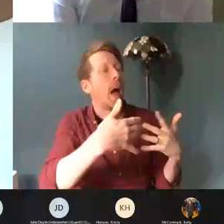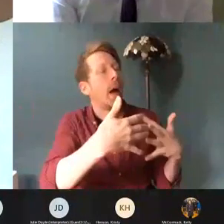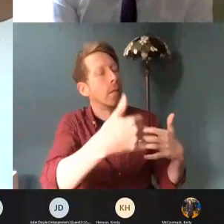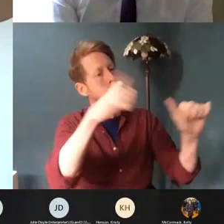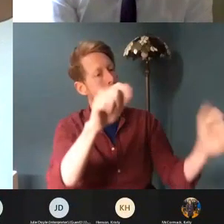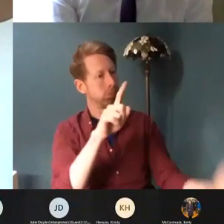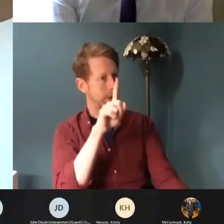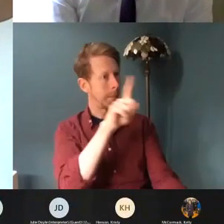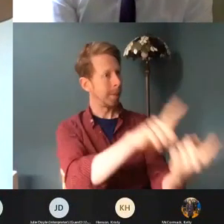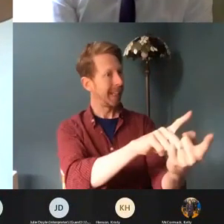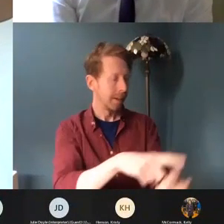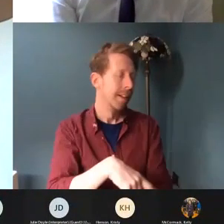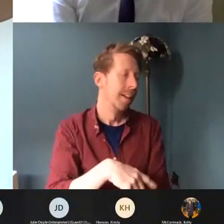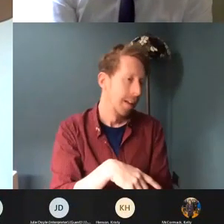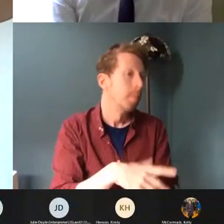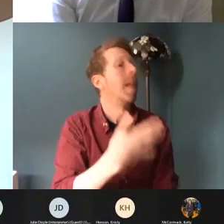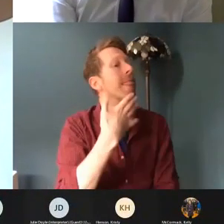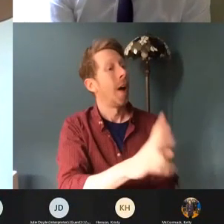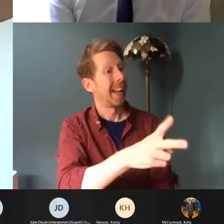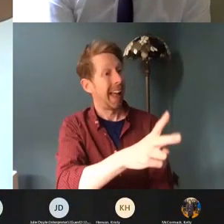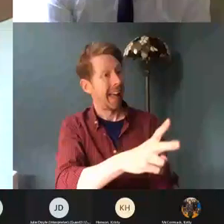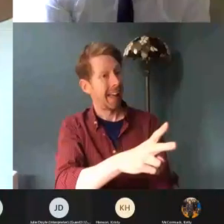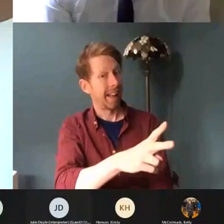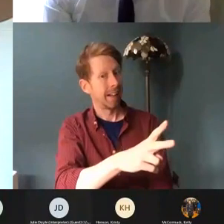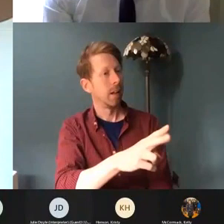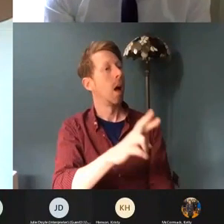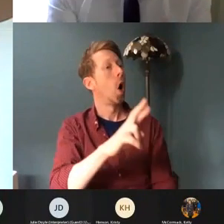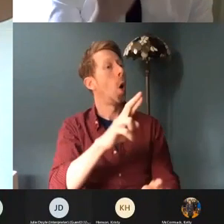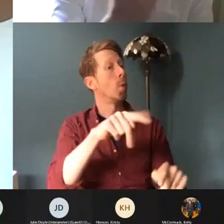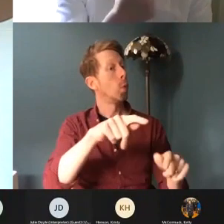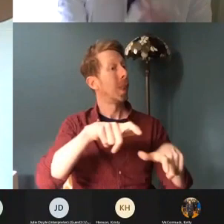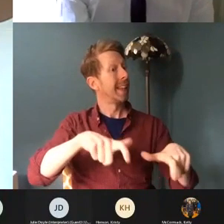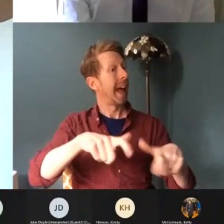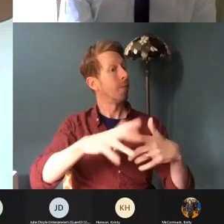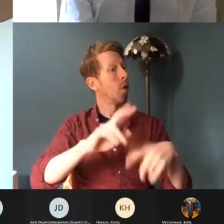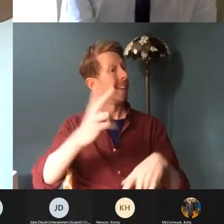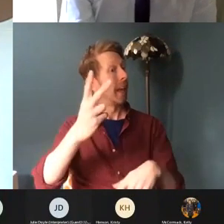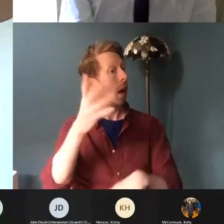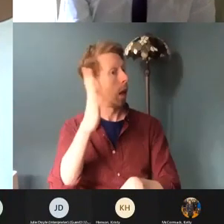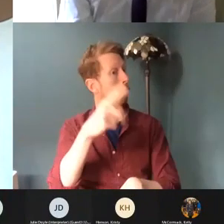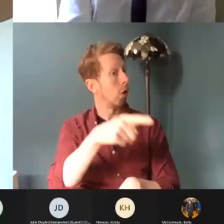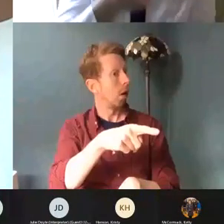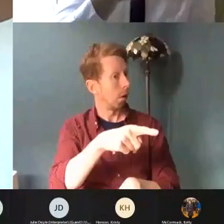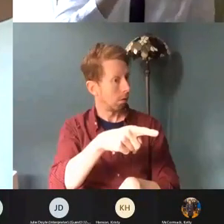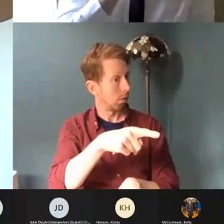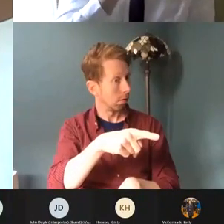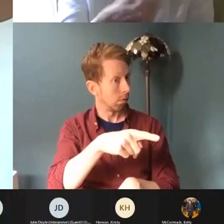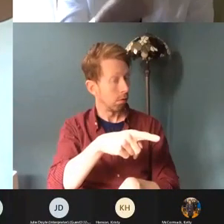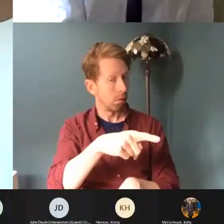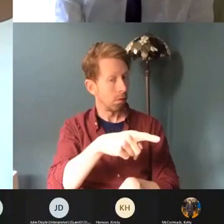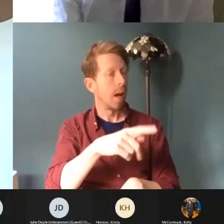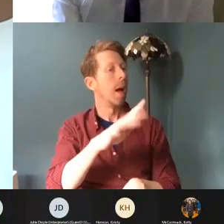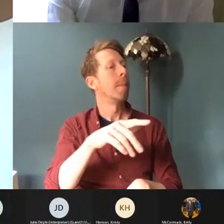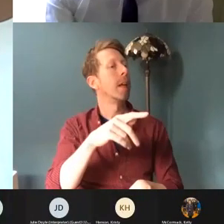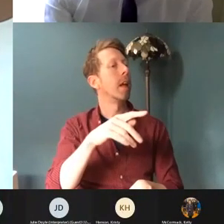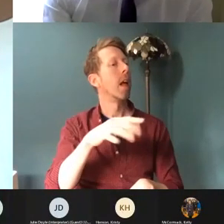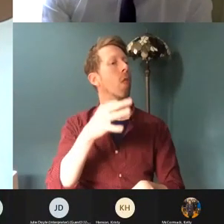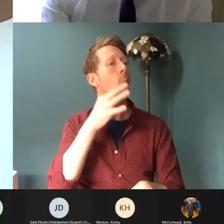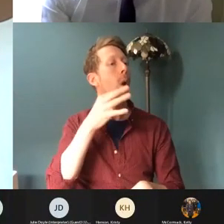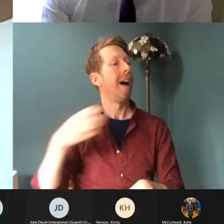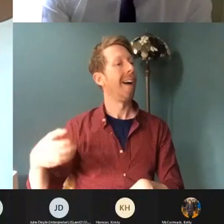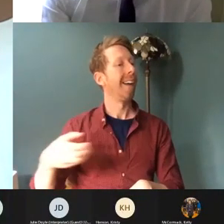some point. So thanks again, Rob, and hopefully you'll hang around for the second lecture, and maybe the glass of wine will